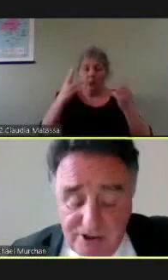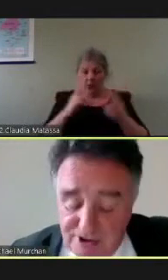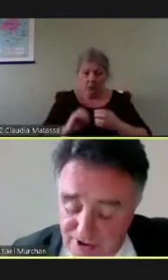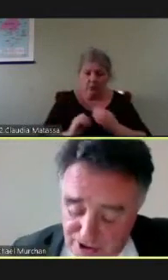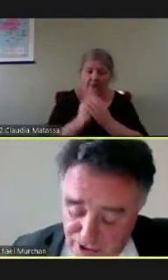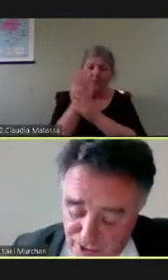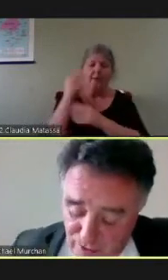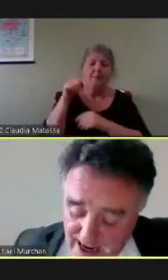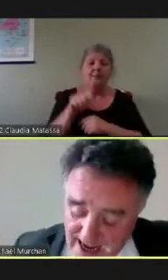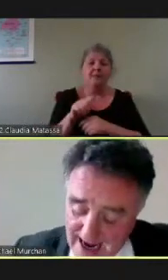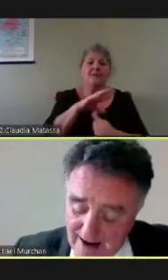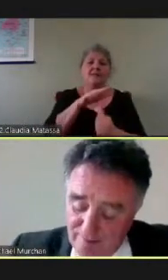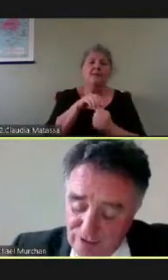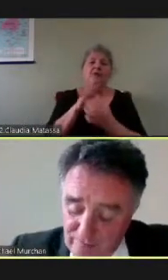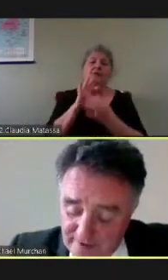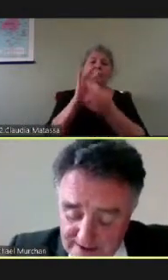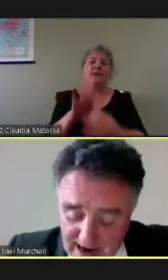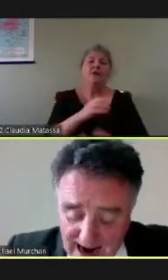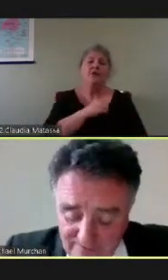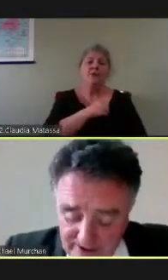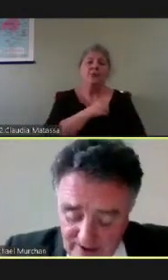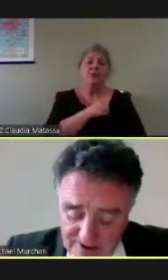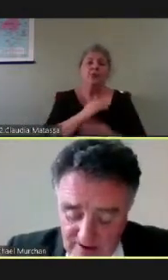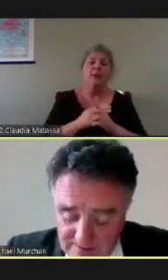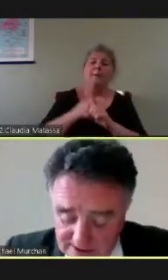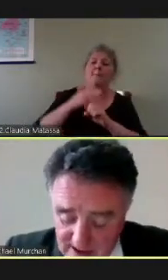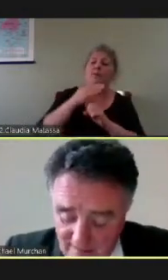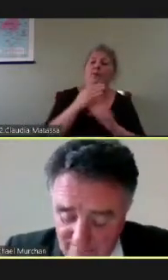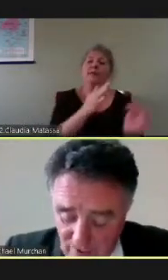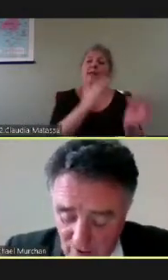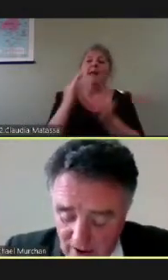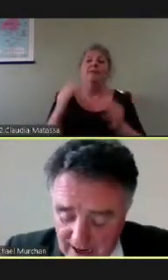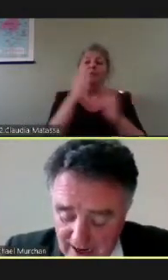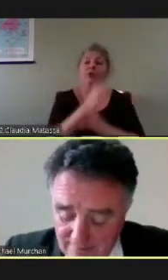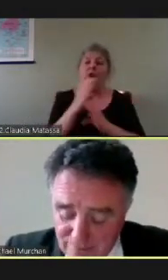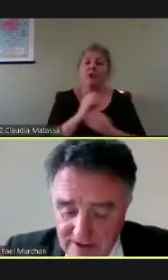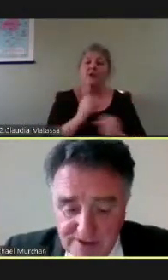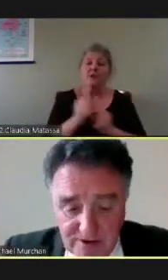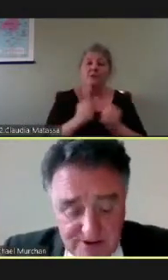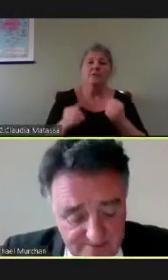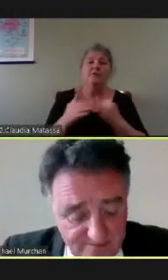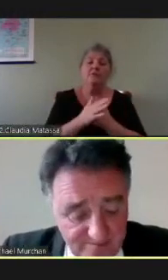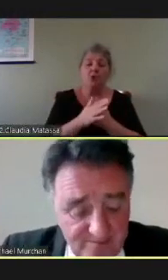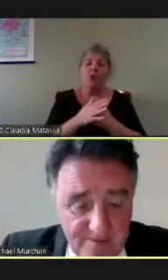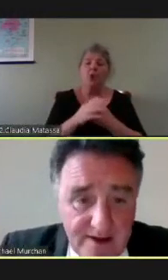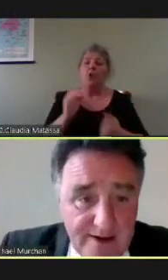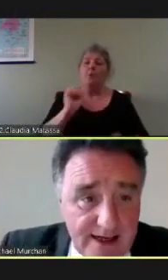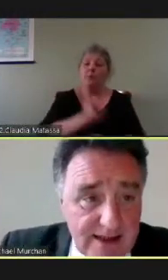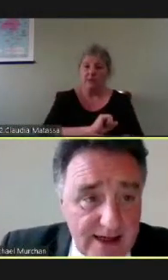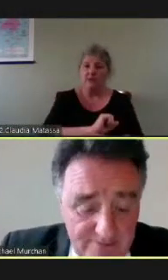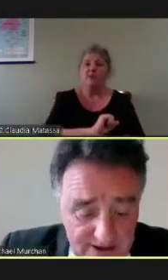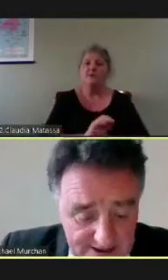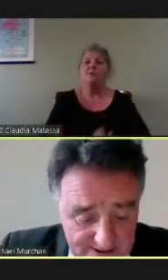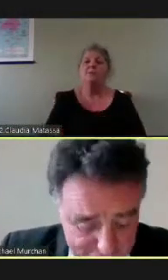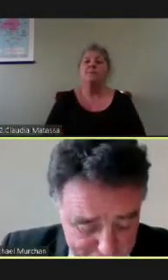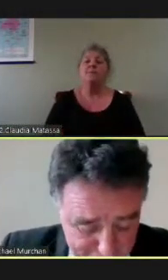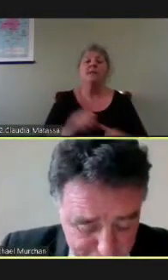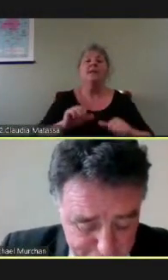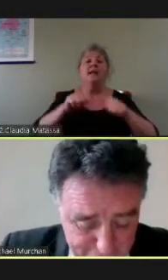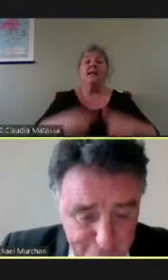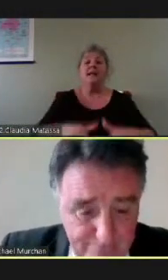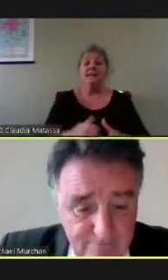with relation to improving aftercare services for prisoners. Next slide,